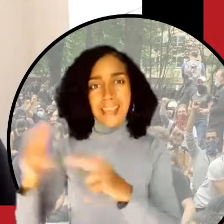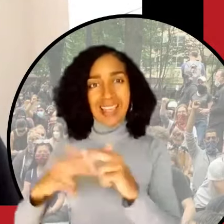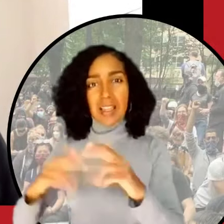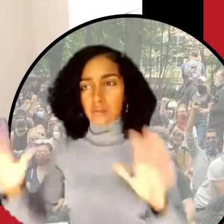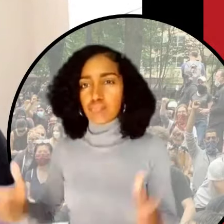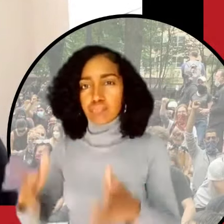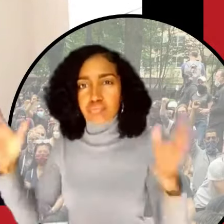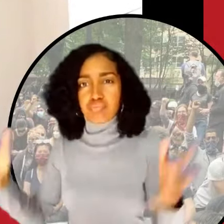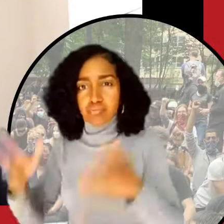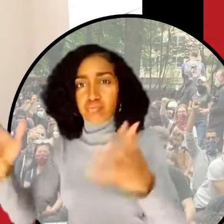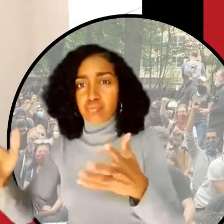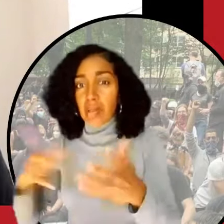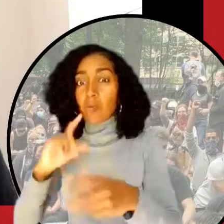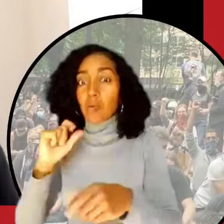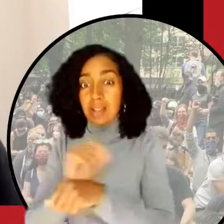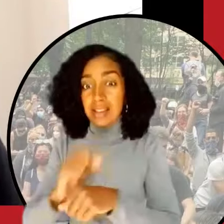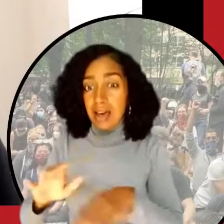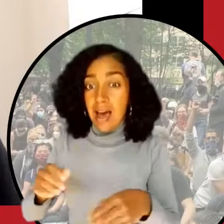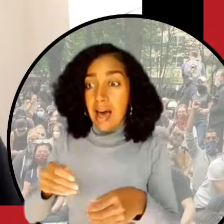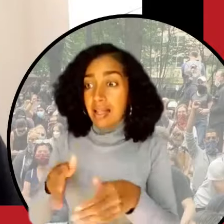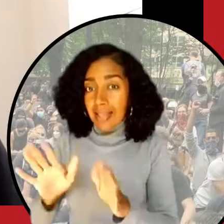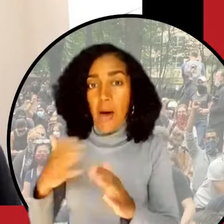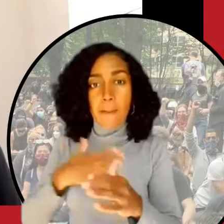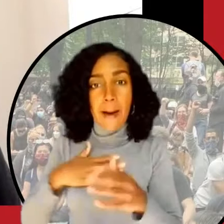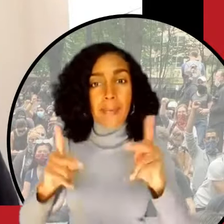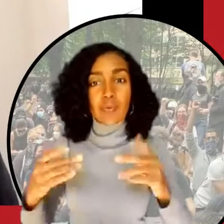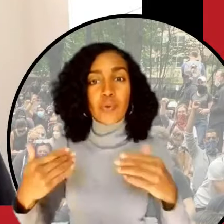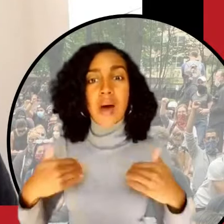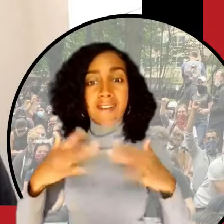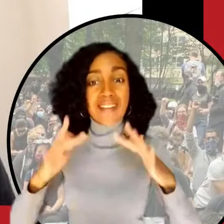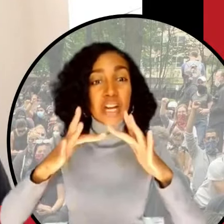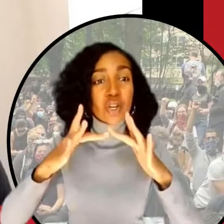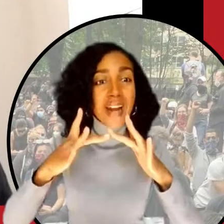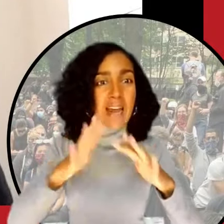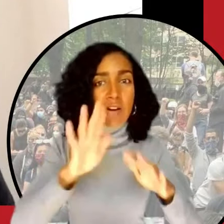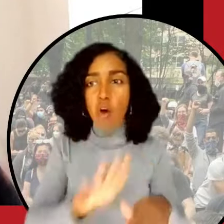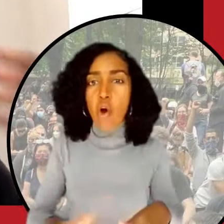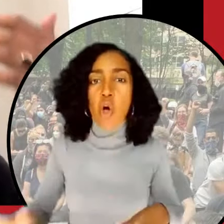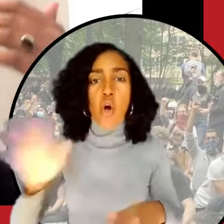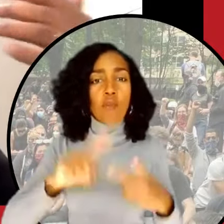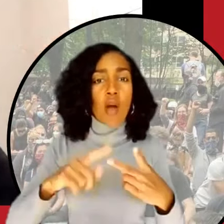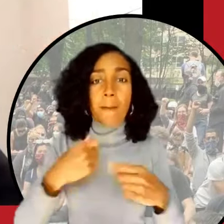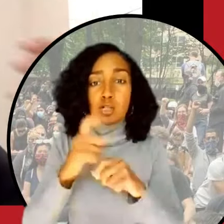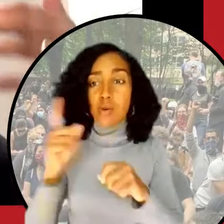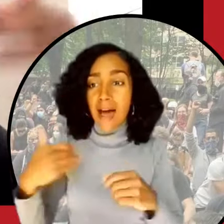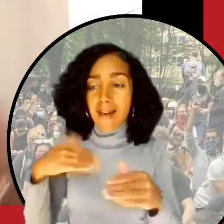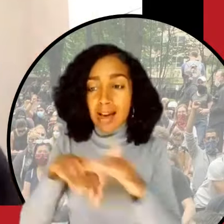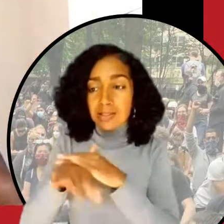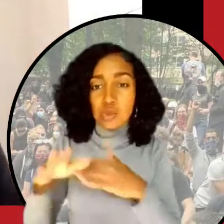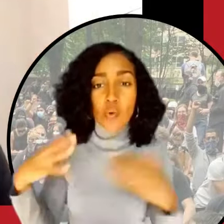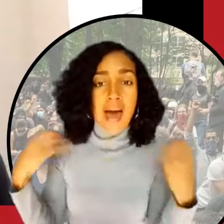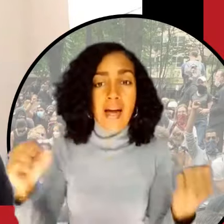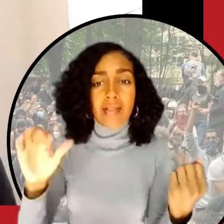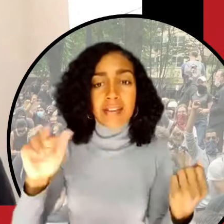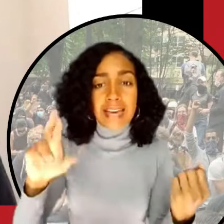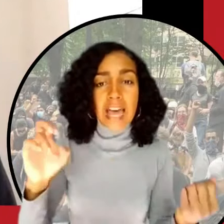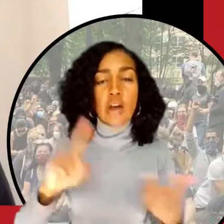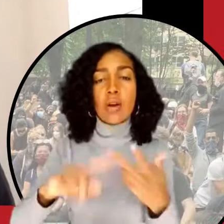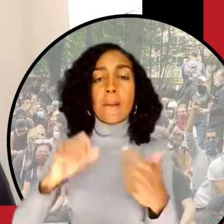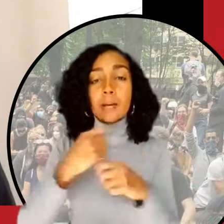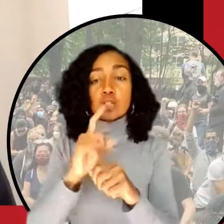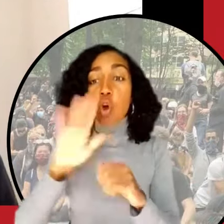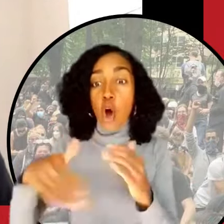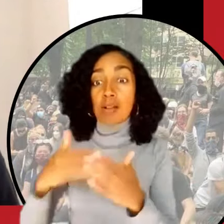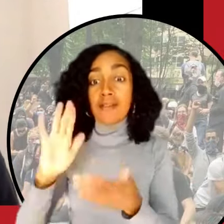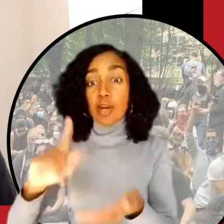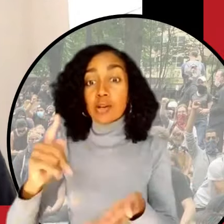people broadband internet service, that will make sure that my people have access to healthcare, that will make sure that all of the taxpayer dollars that they spend